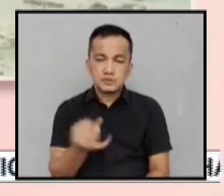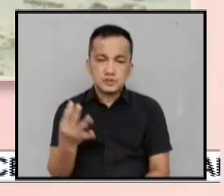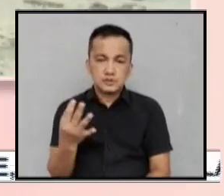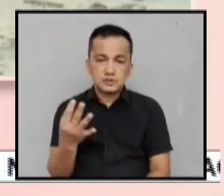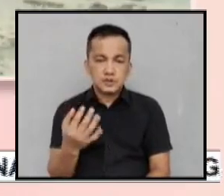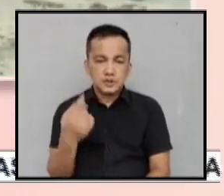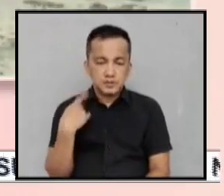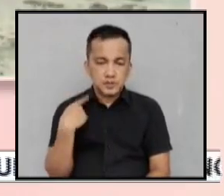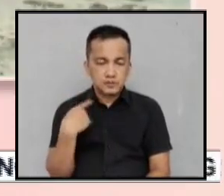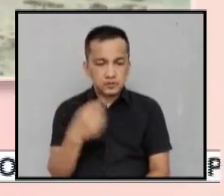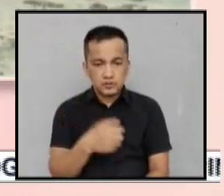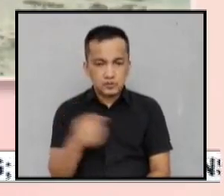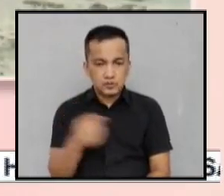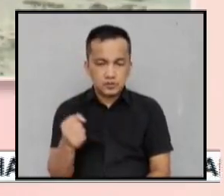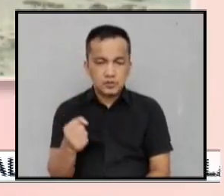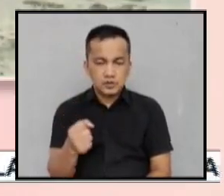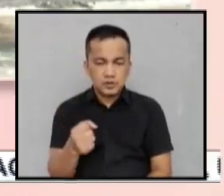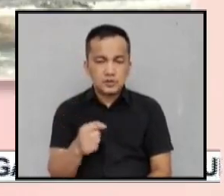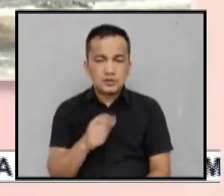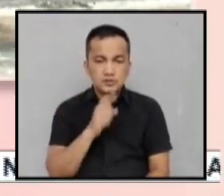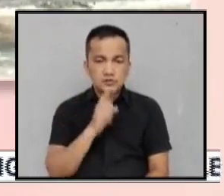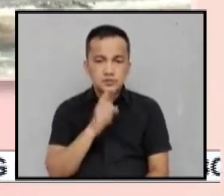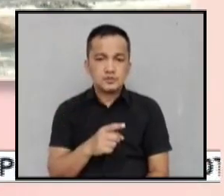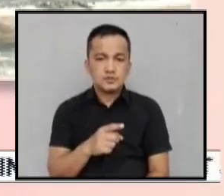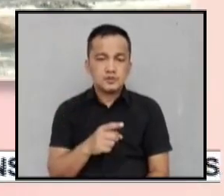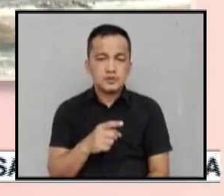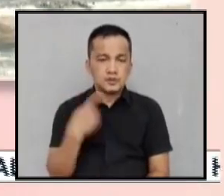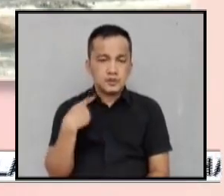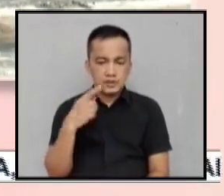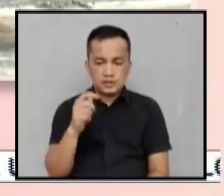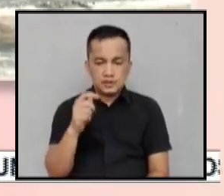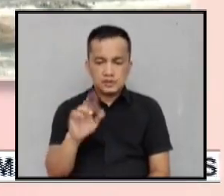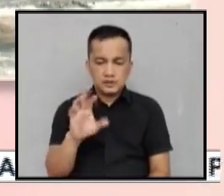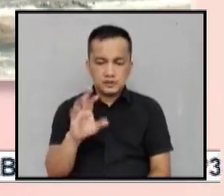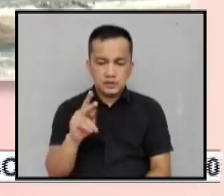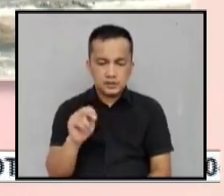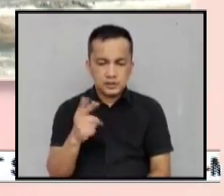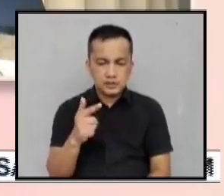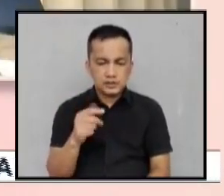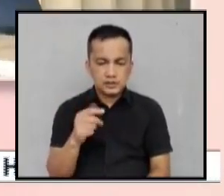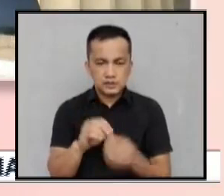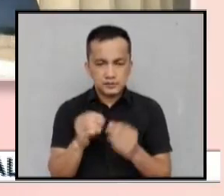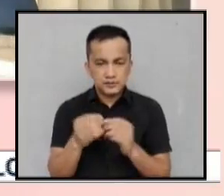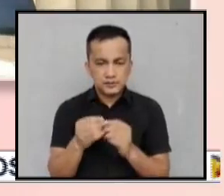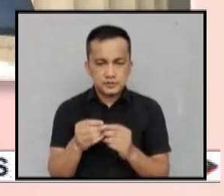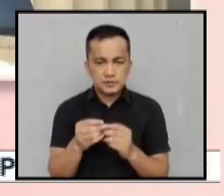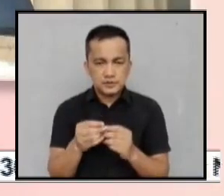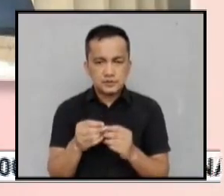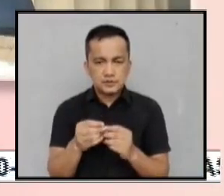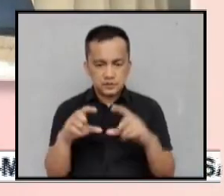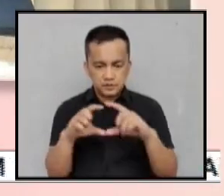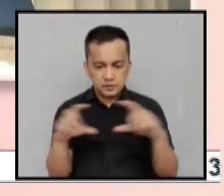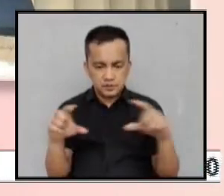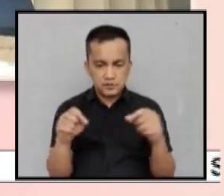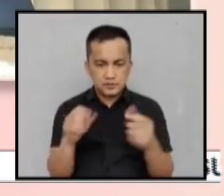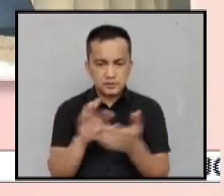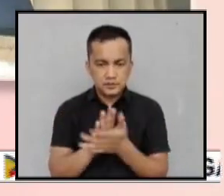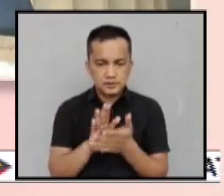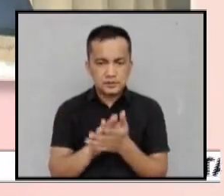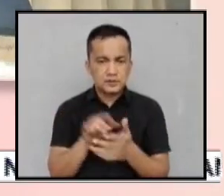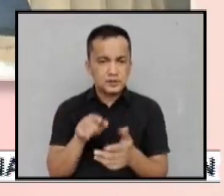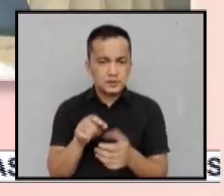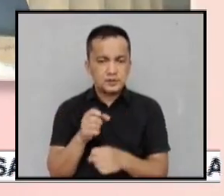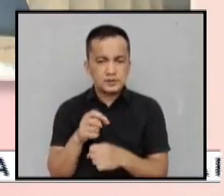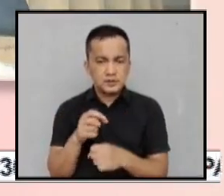naman. I'm sure there will be a tracking number, no, or a small piece of paper or a tracking number that they will give us